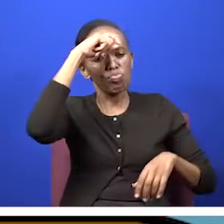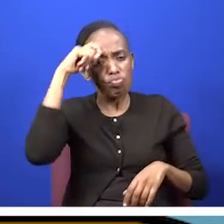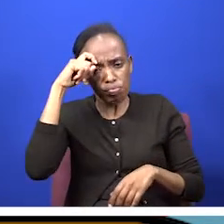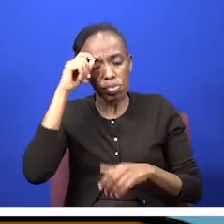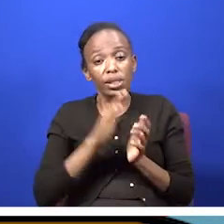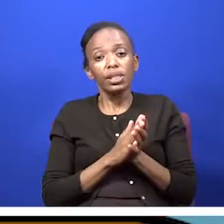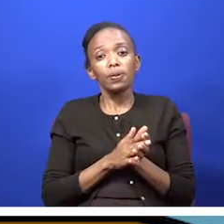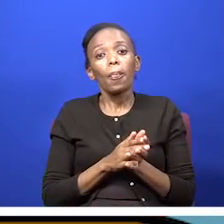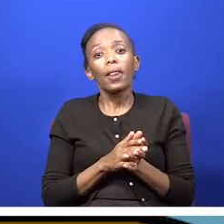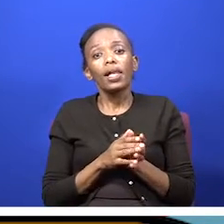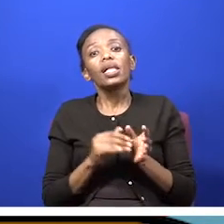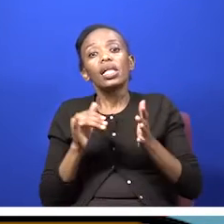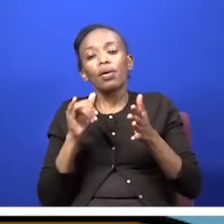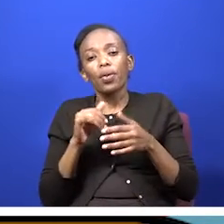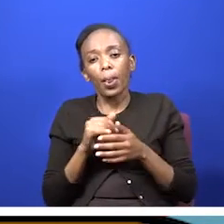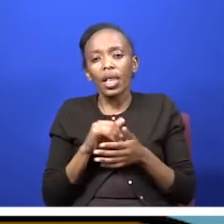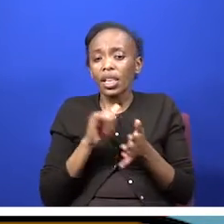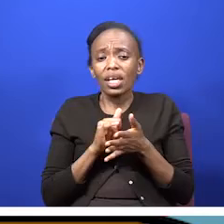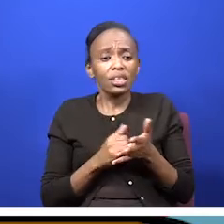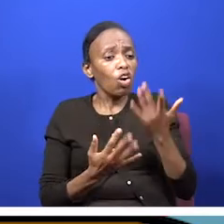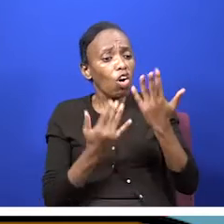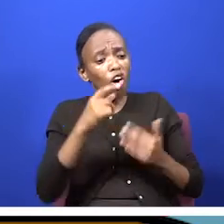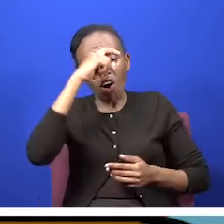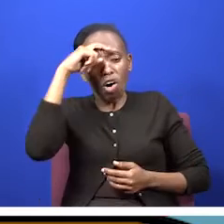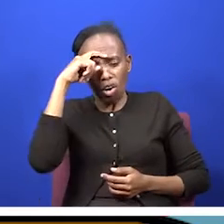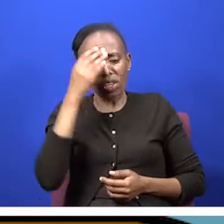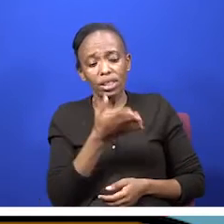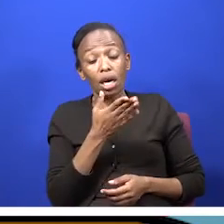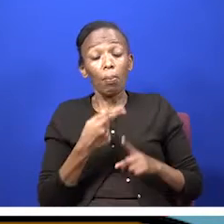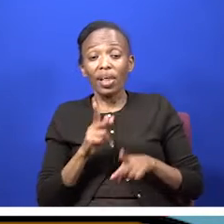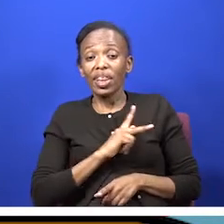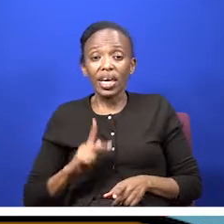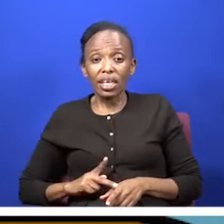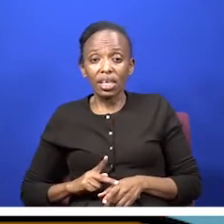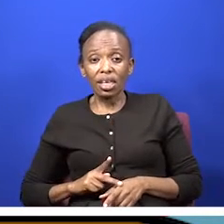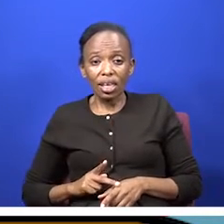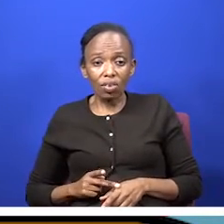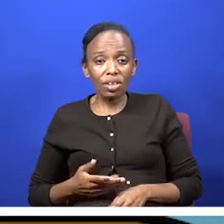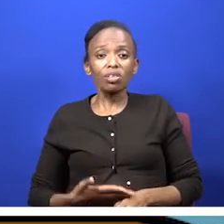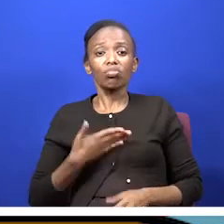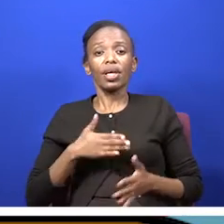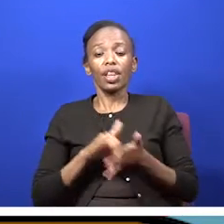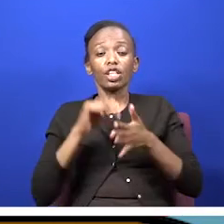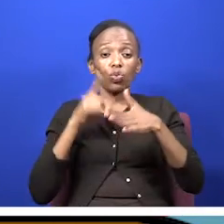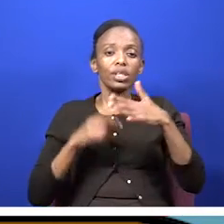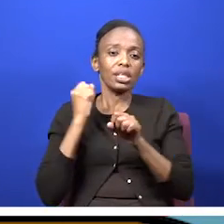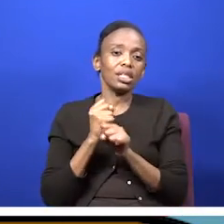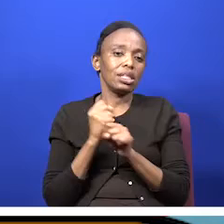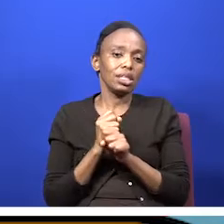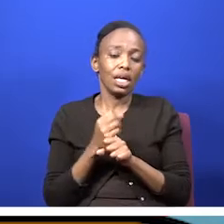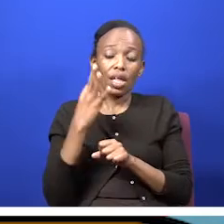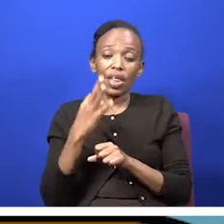Let it be very, very hot. Chapolin, that's very hot. I know. But the king was cruel. Mm-hmm. And that is what he